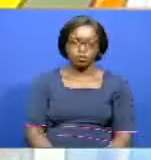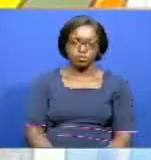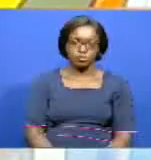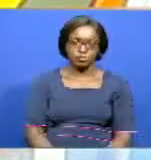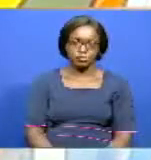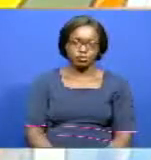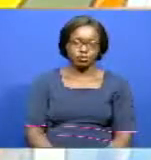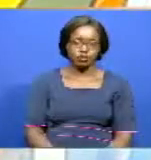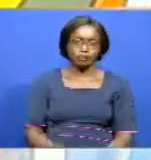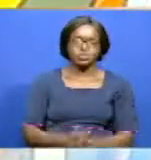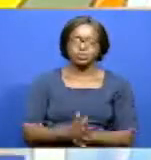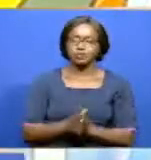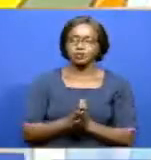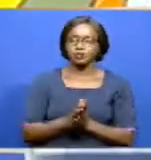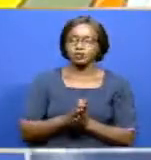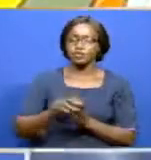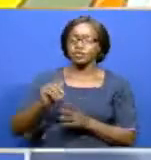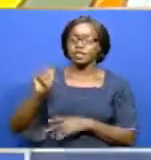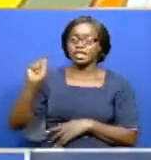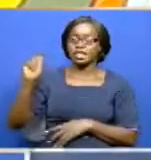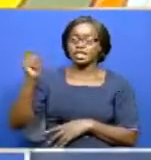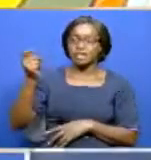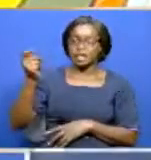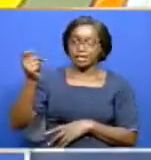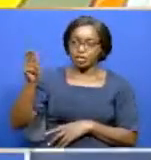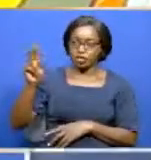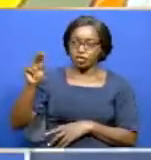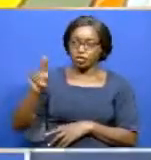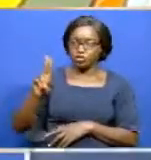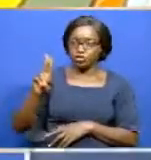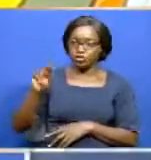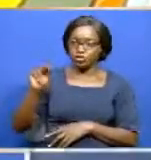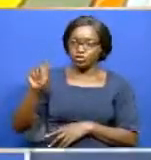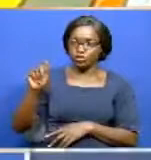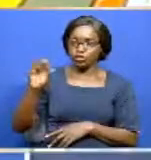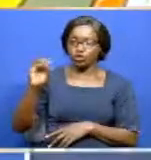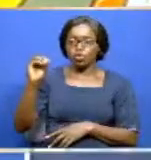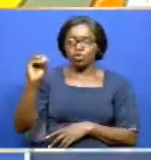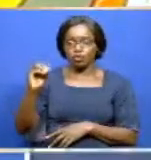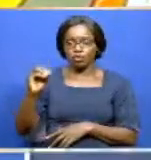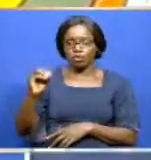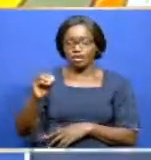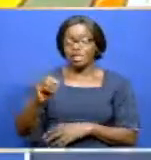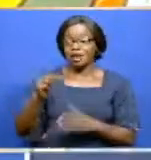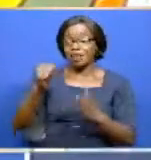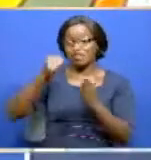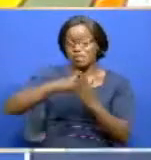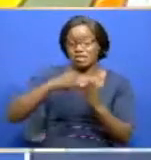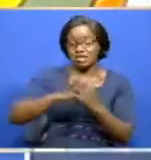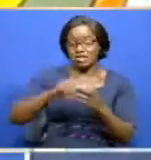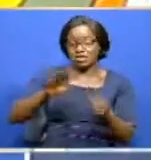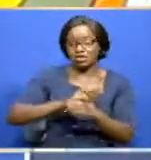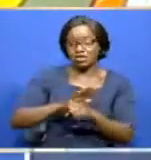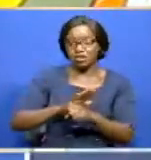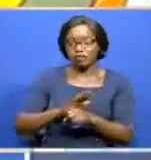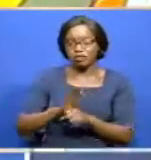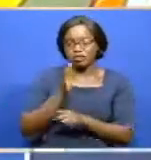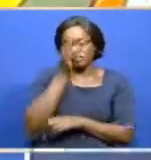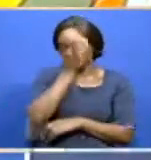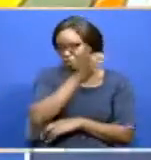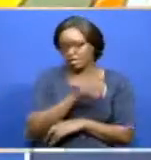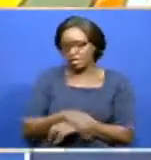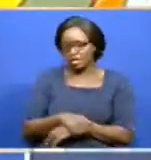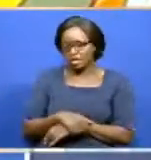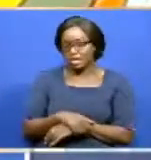The Kenya Union of Clinical Officers now claims the frontline workers fighting the coronavirus pandemic have been neglected, and this might